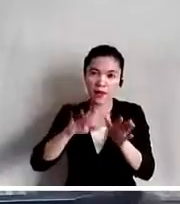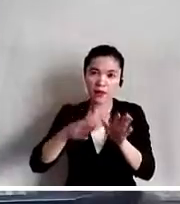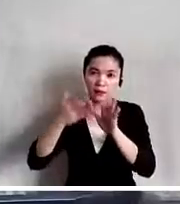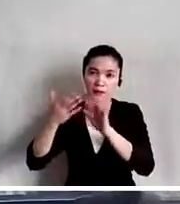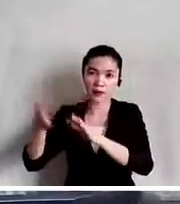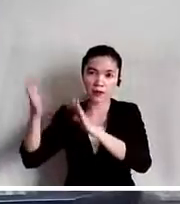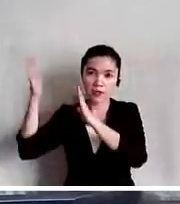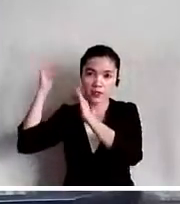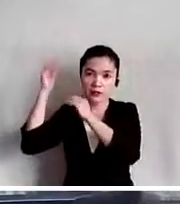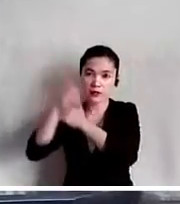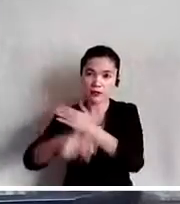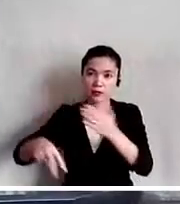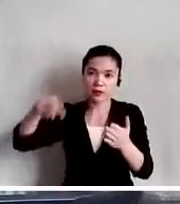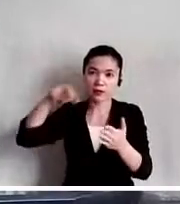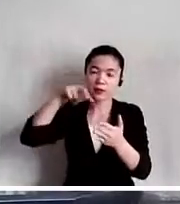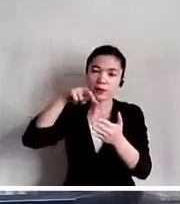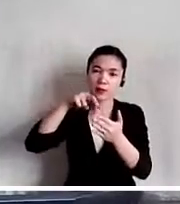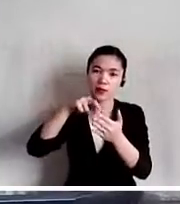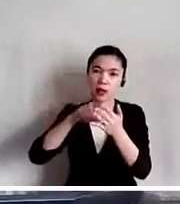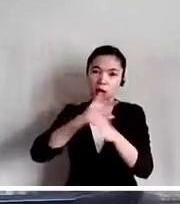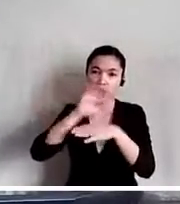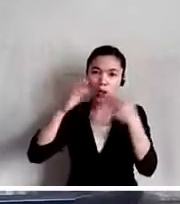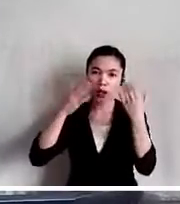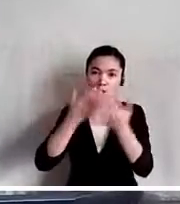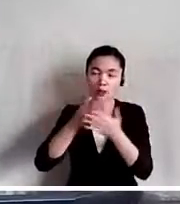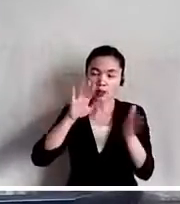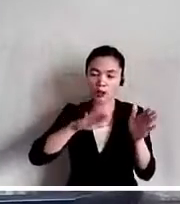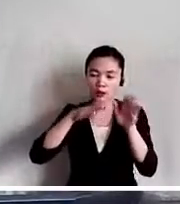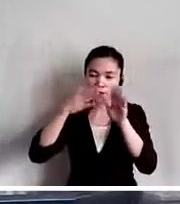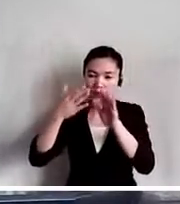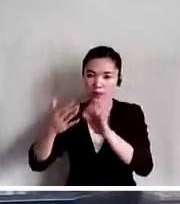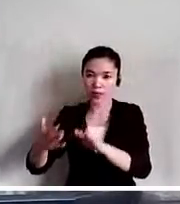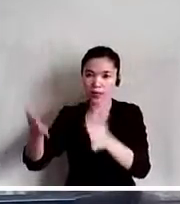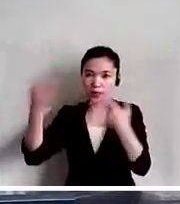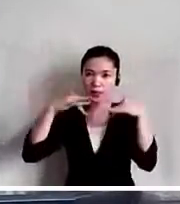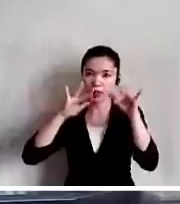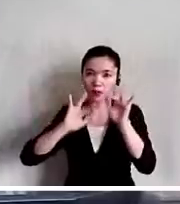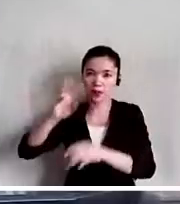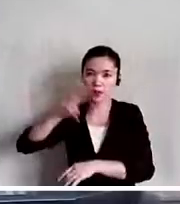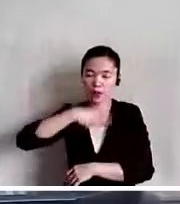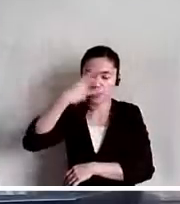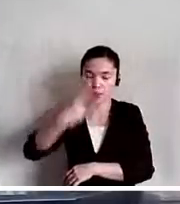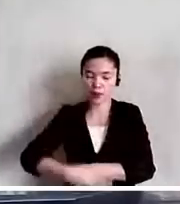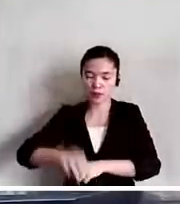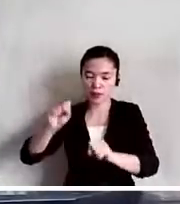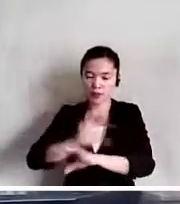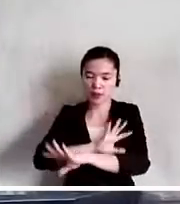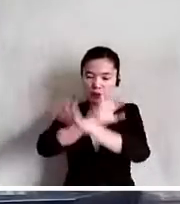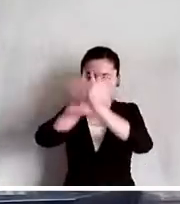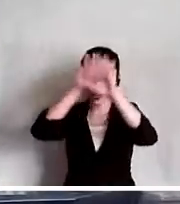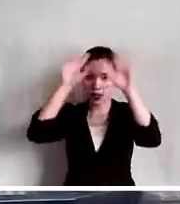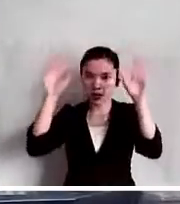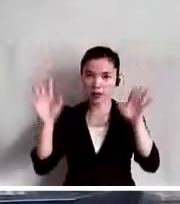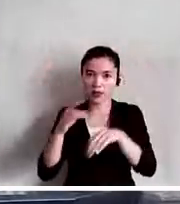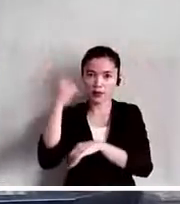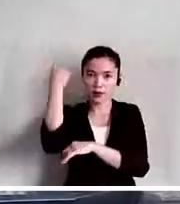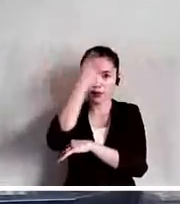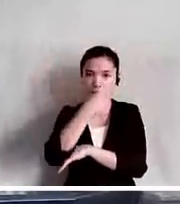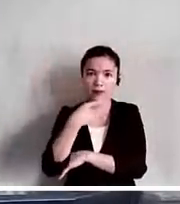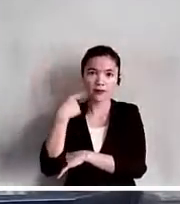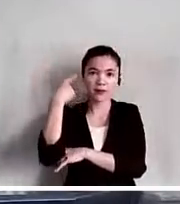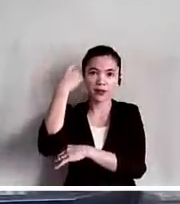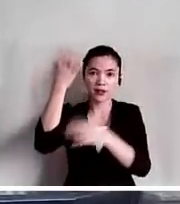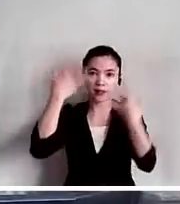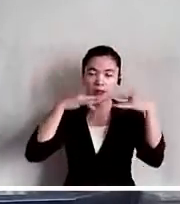in the hope of the resurrection and all who have died in your mercy. Welcome them into the light of your face.